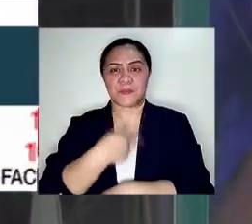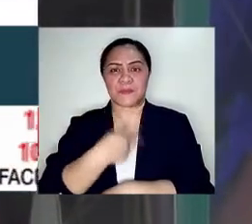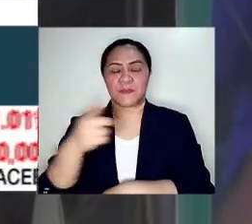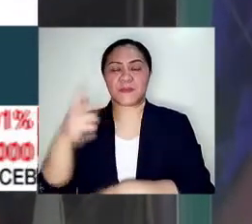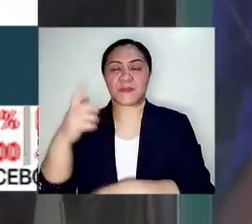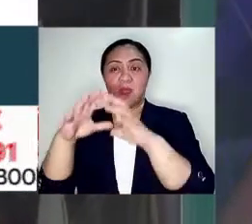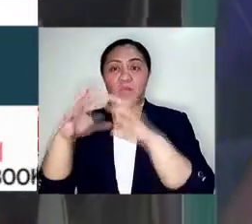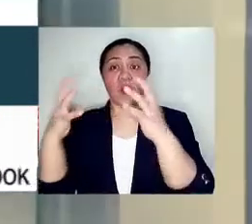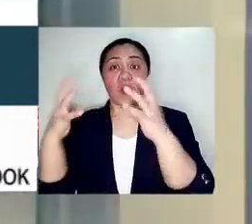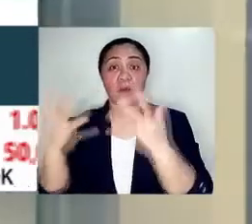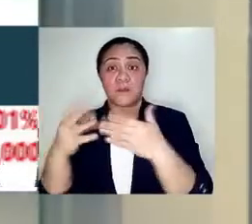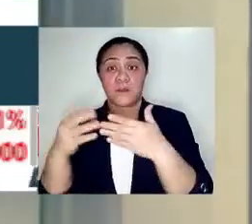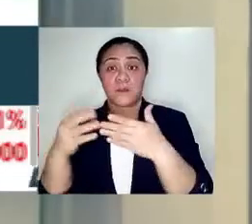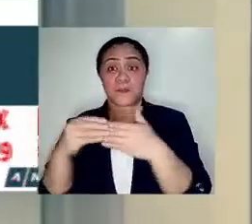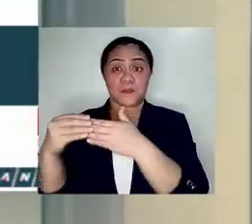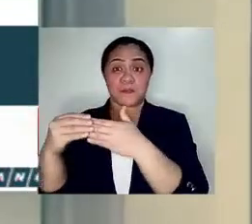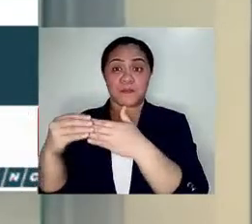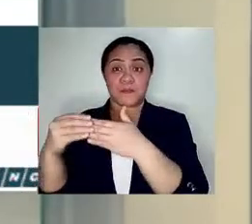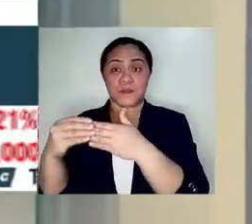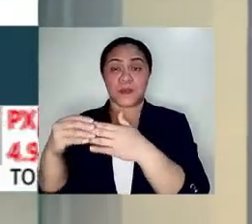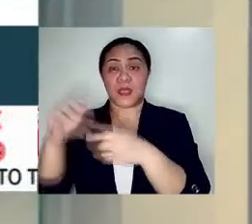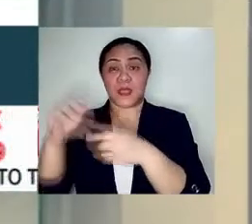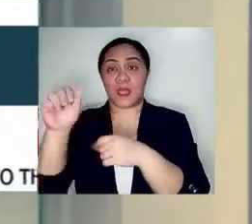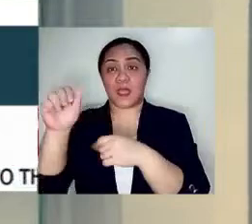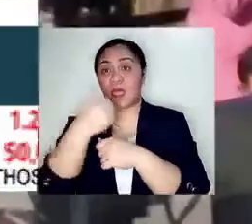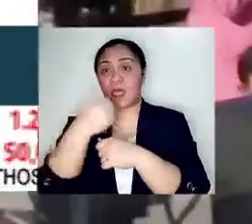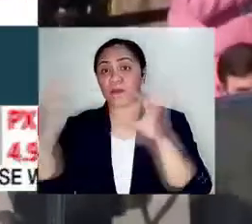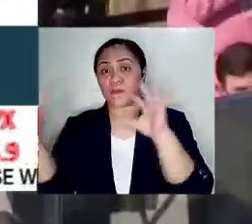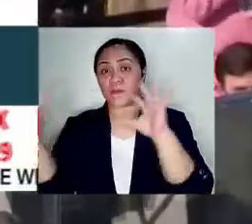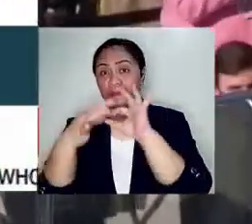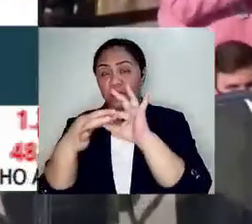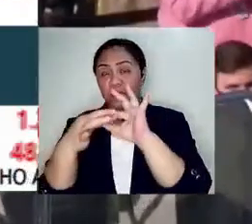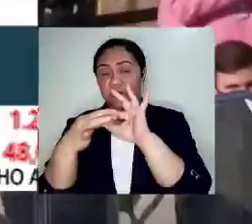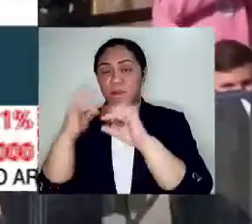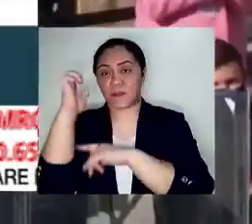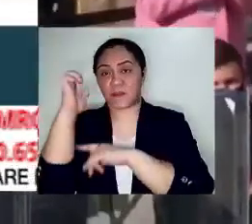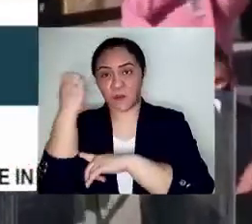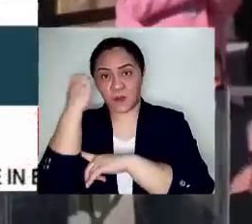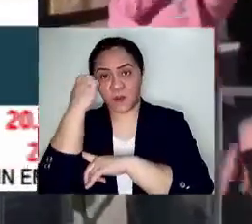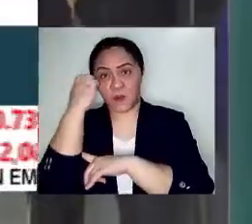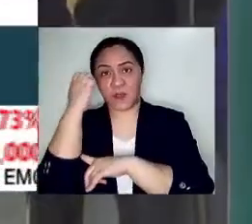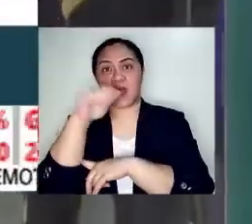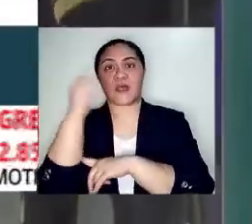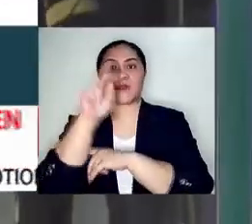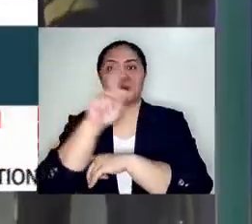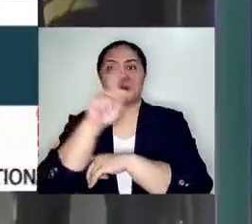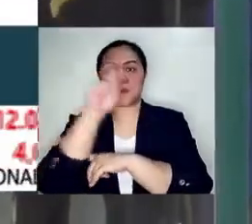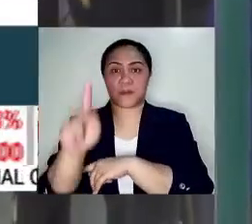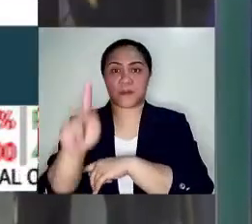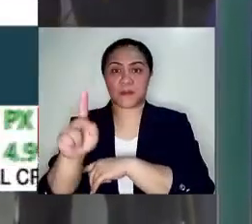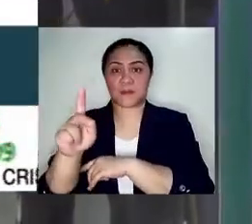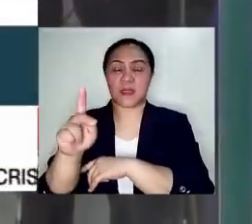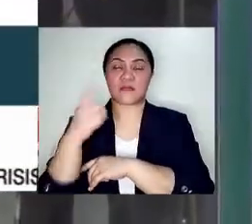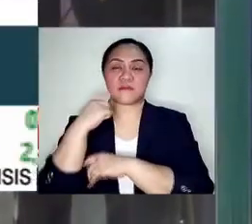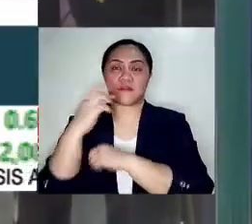from allies in Europe, even in the Indo-Pacific region, how positive they viewed